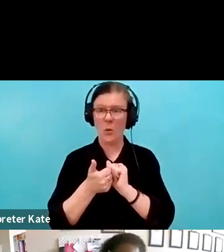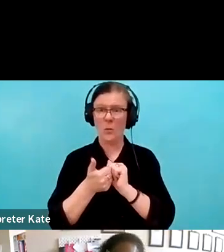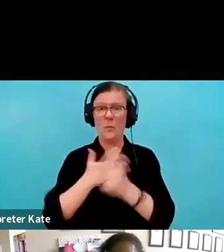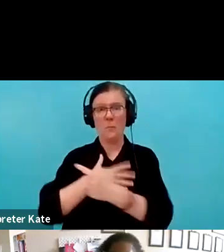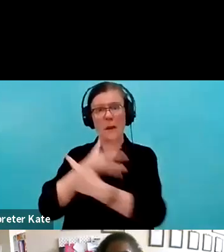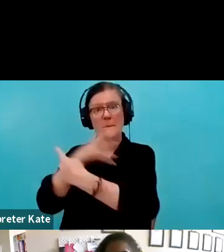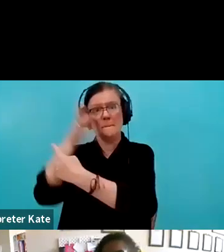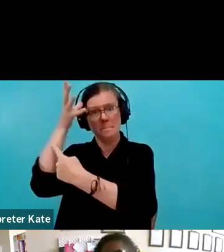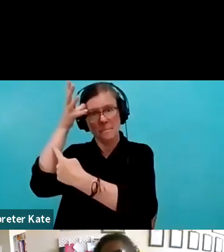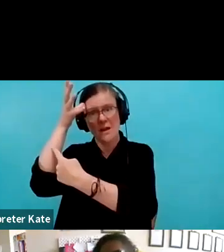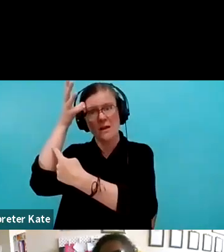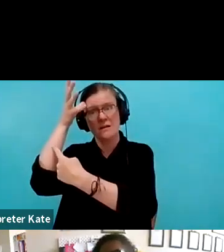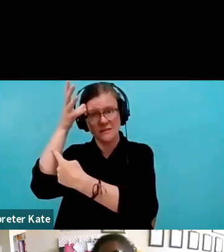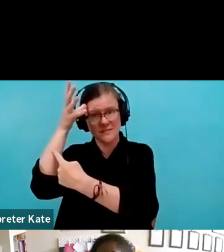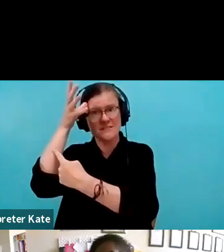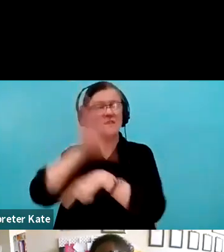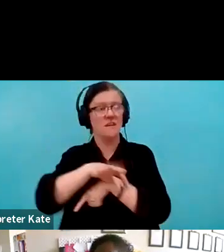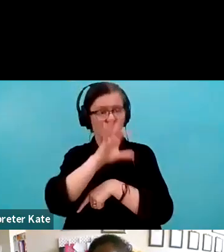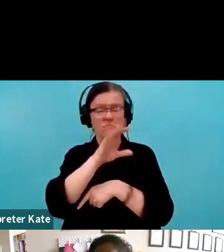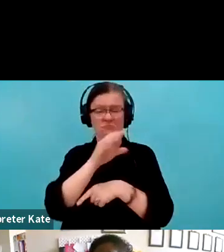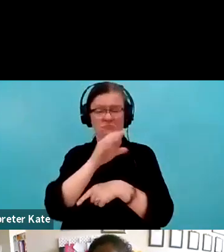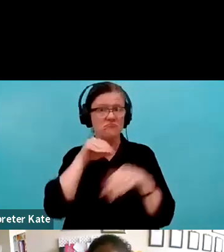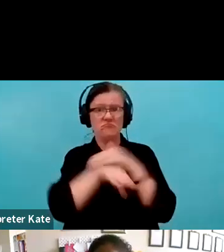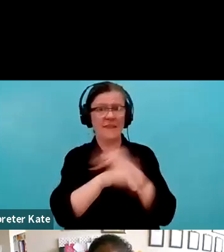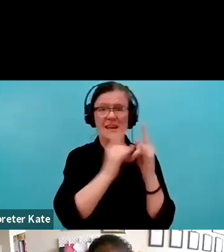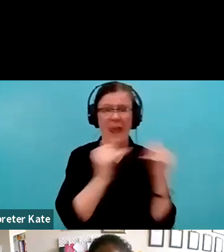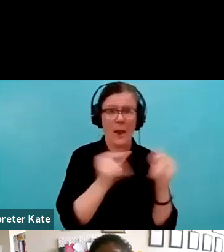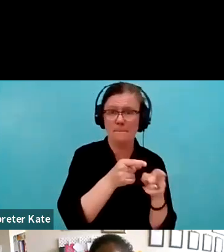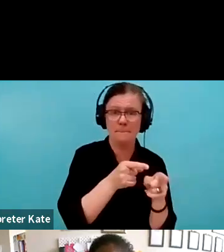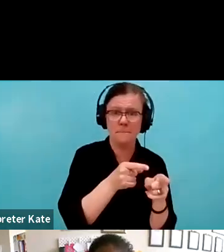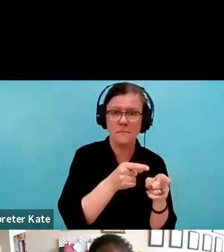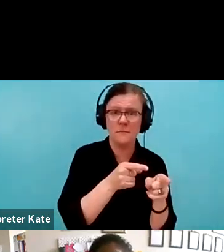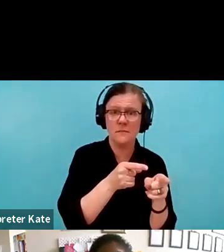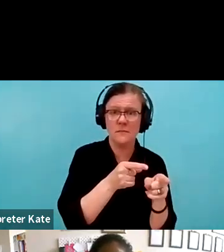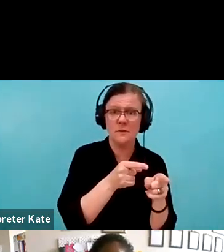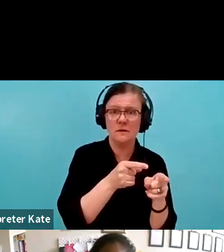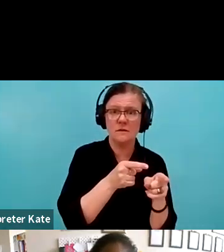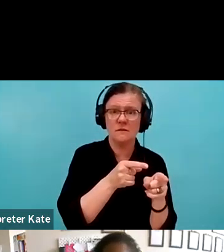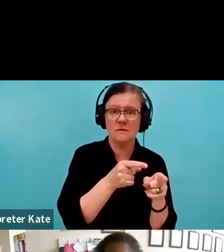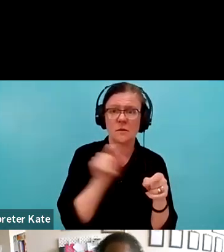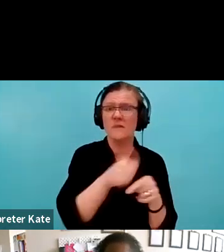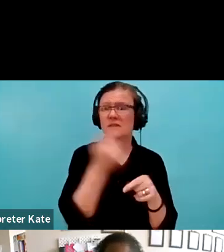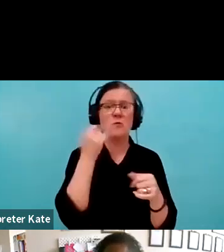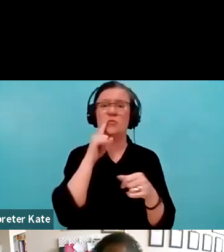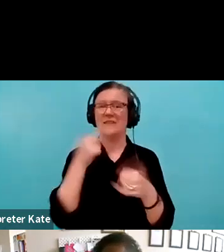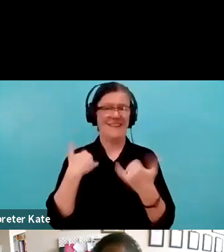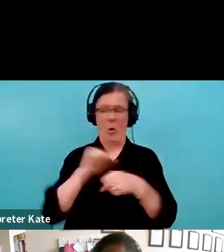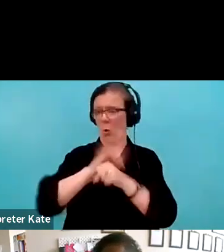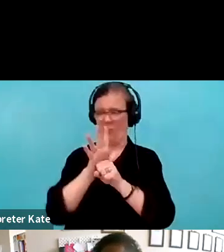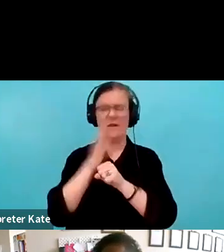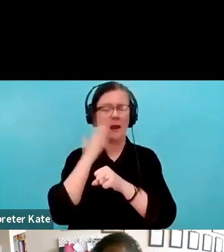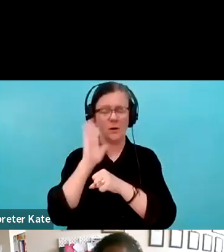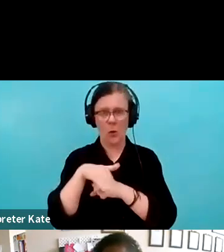were able to get me into a summer camp. But there are other ways to engage. And even in the time of COVID, I believe that